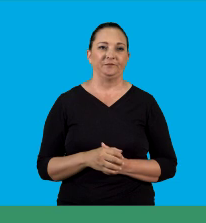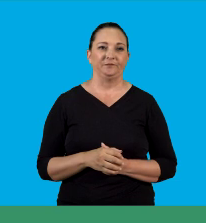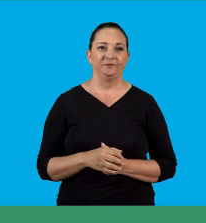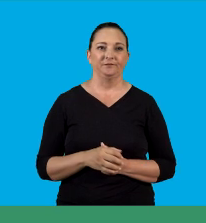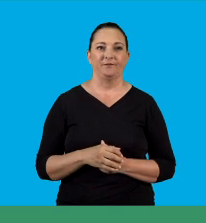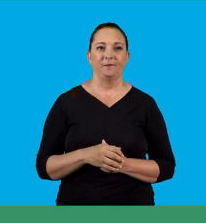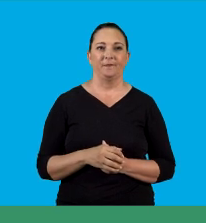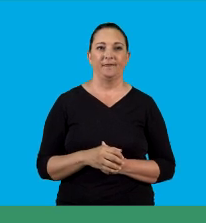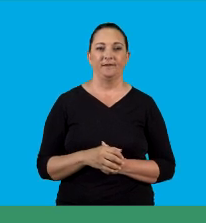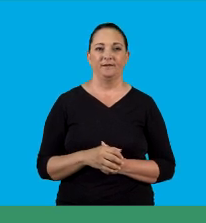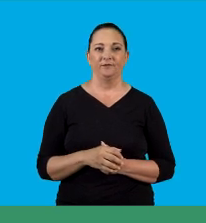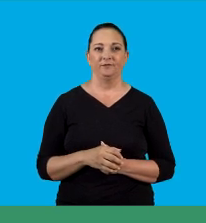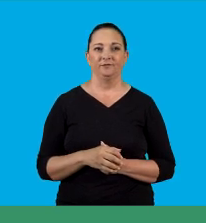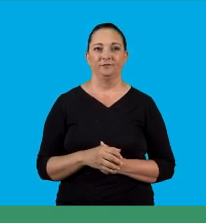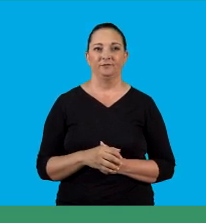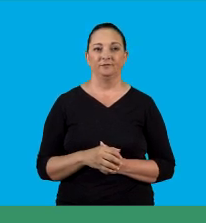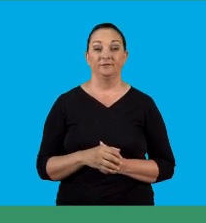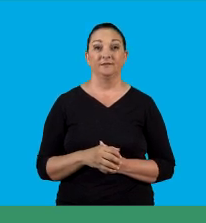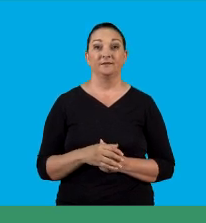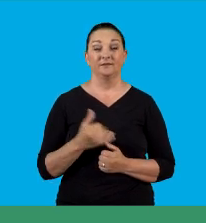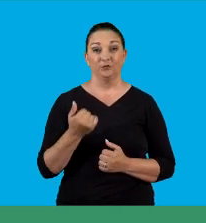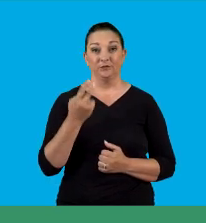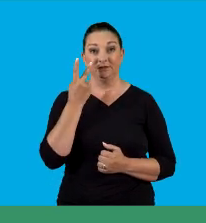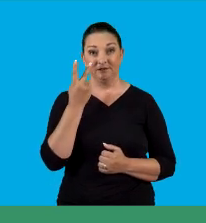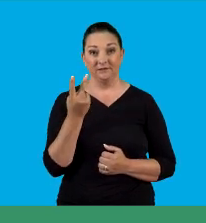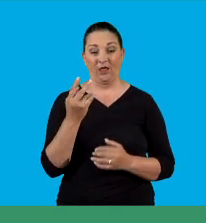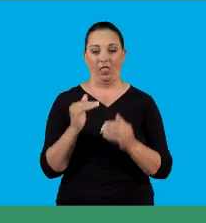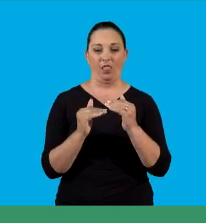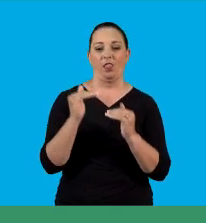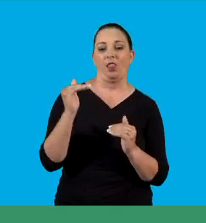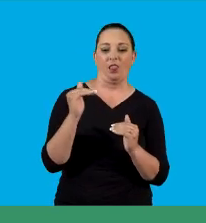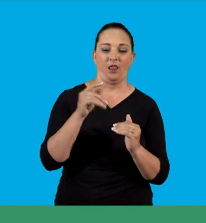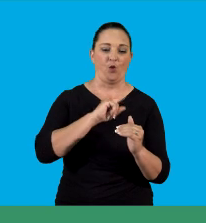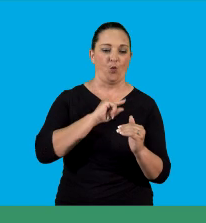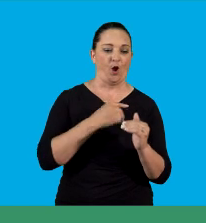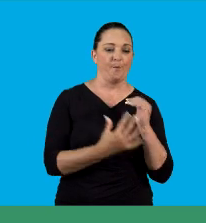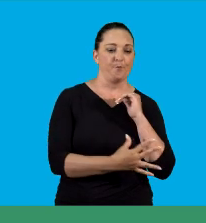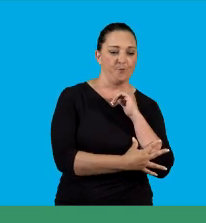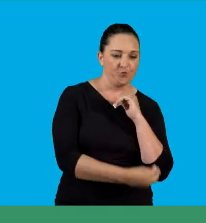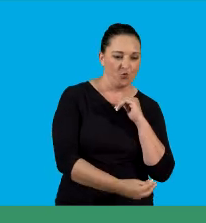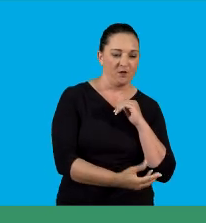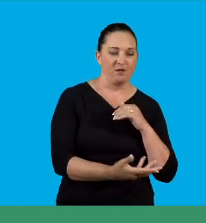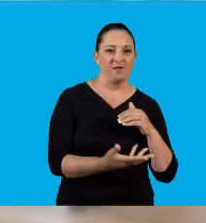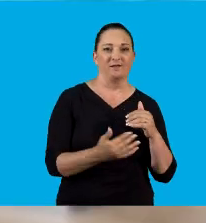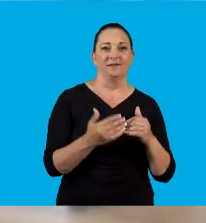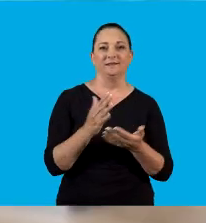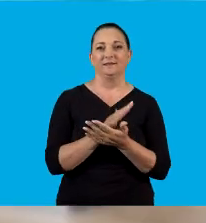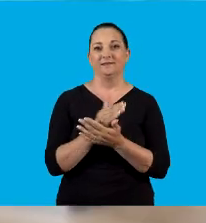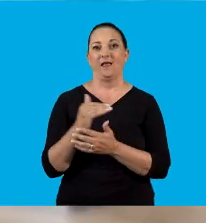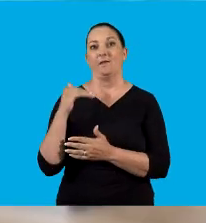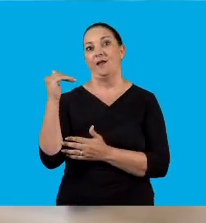be highest, because you'd find that there are those who are poorer and there are those who